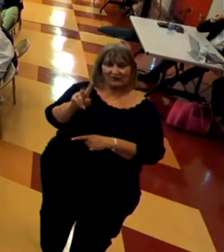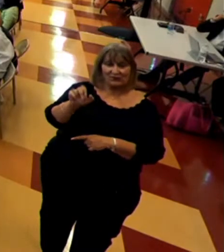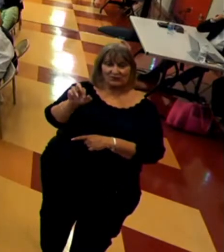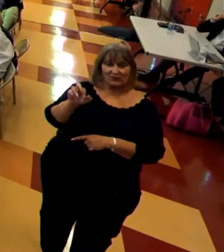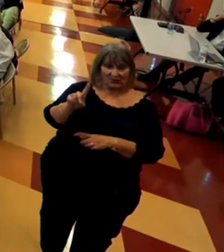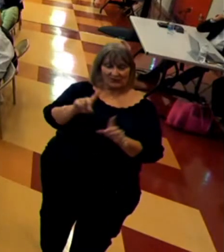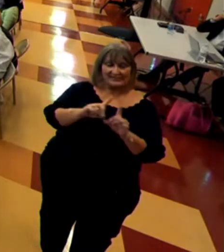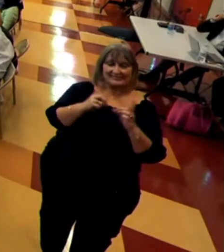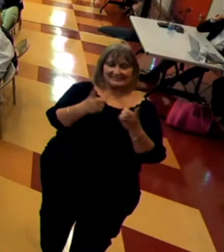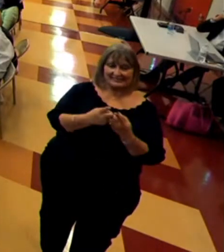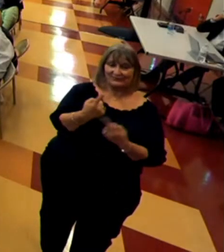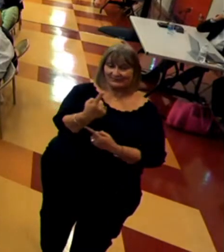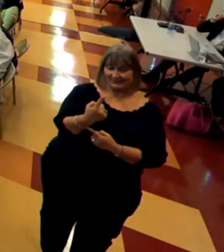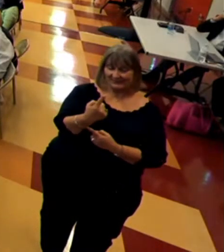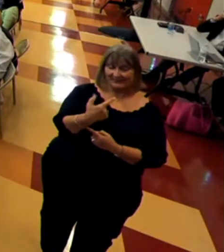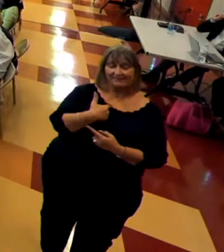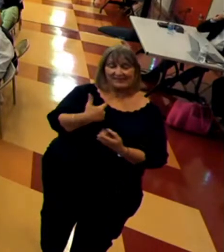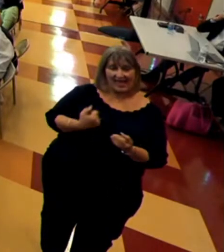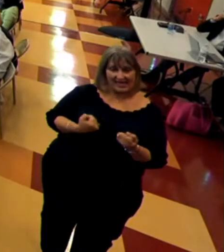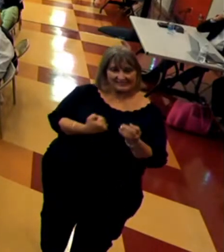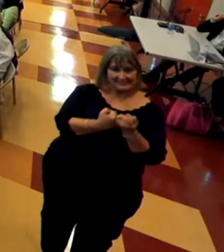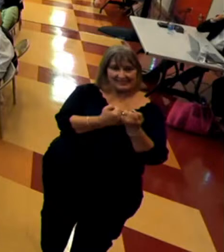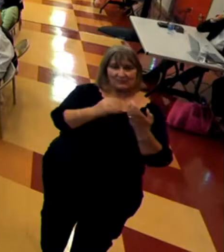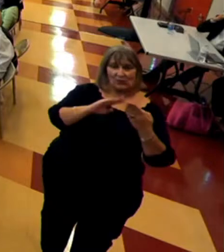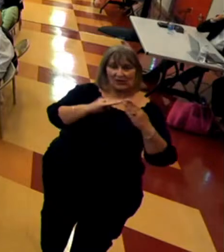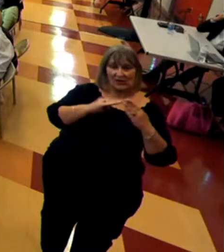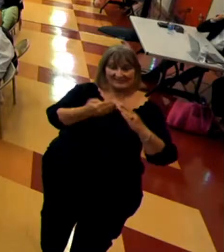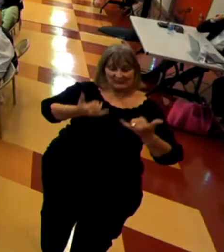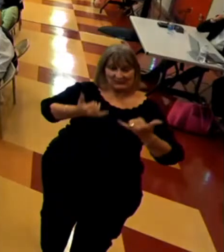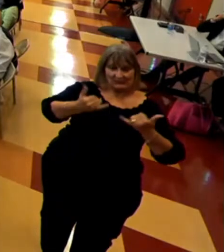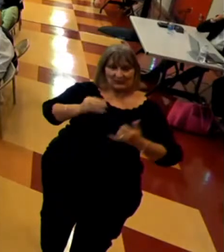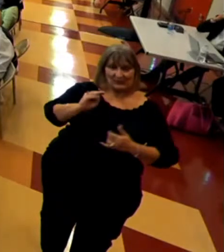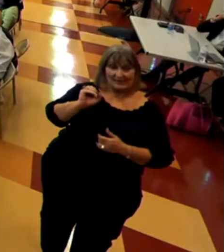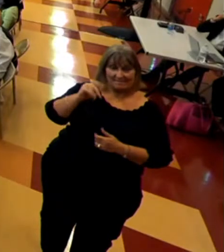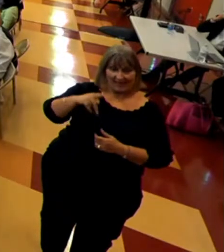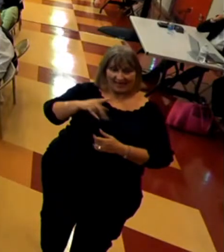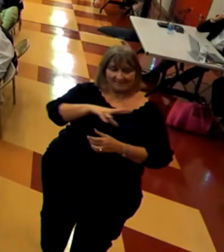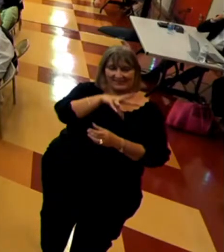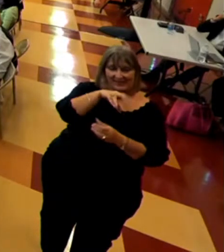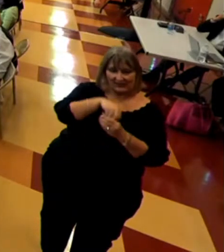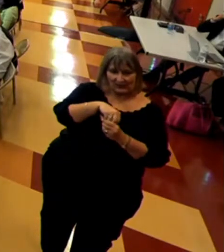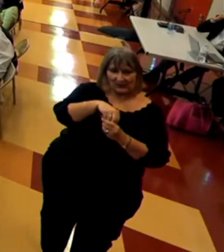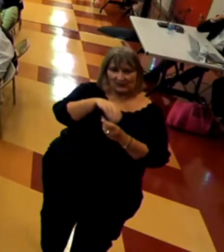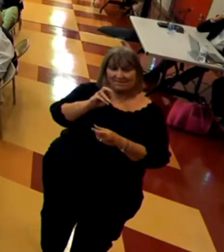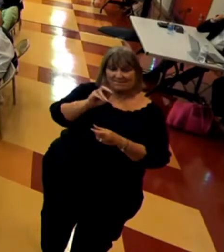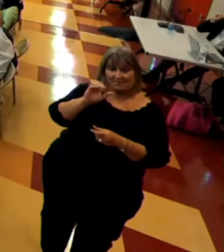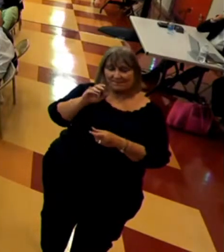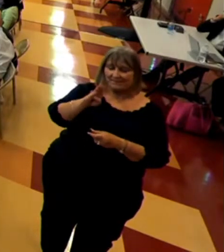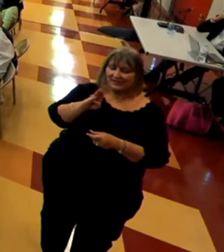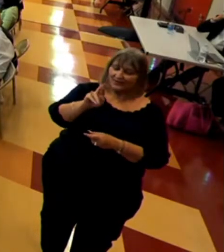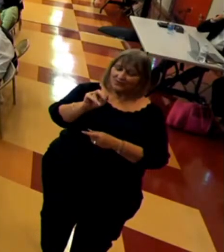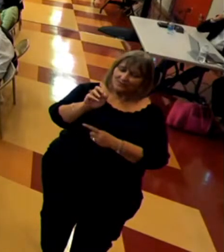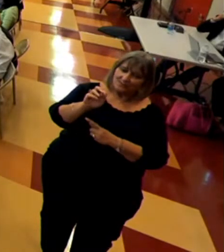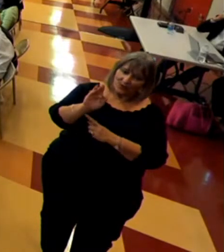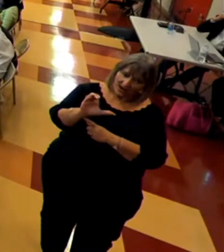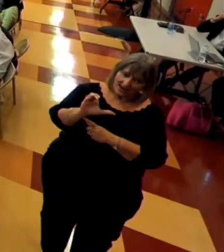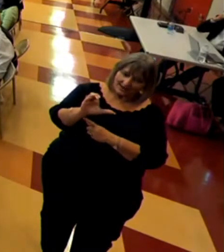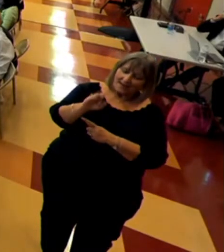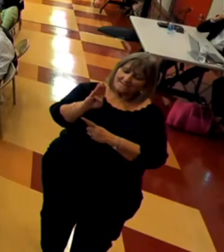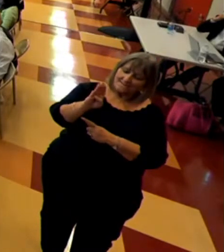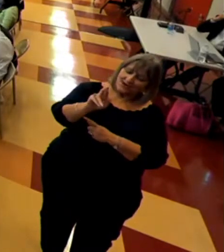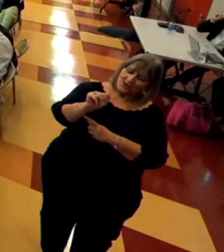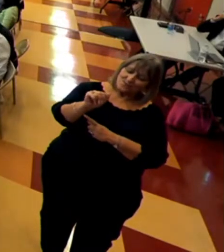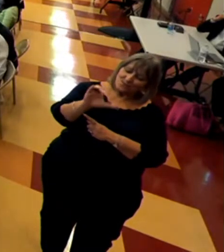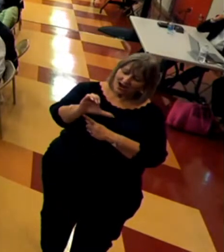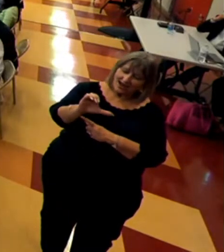1. I support the city's current map to include Brackenridge Park be placed within District 1.